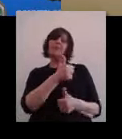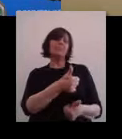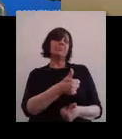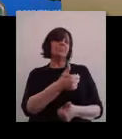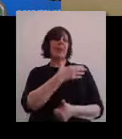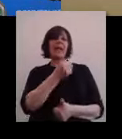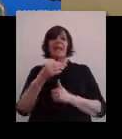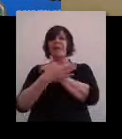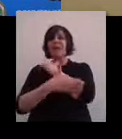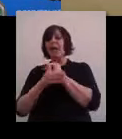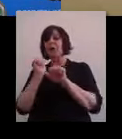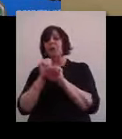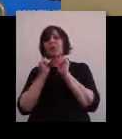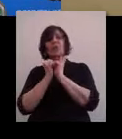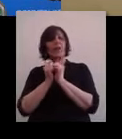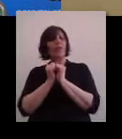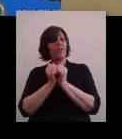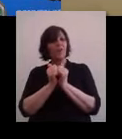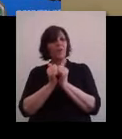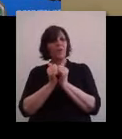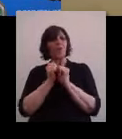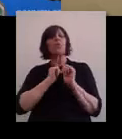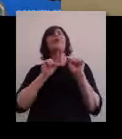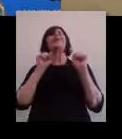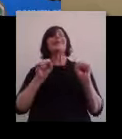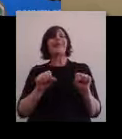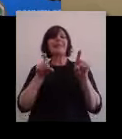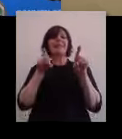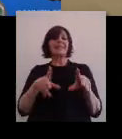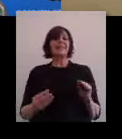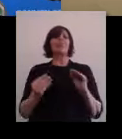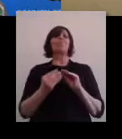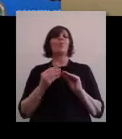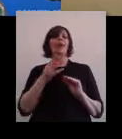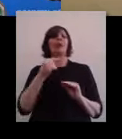And so we can test more, and we will test more.